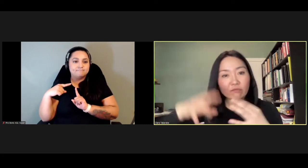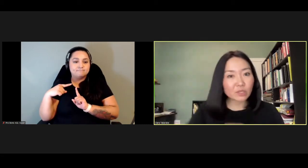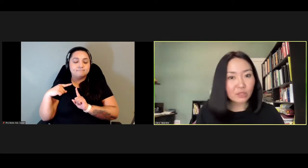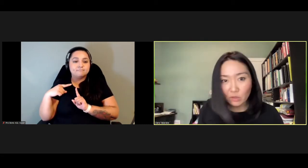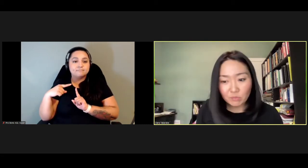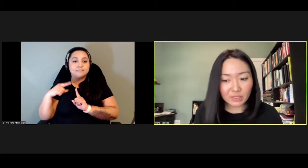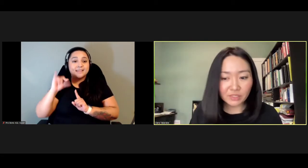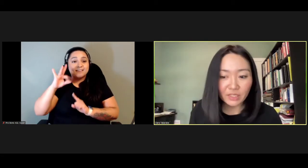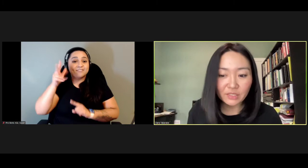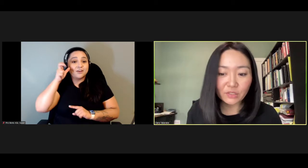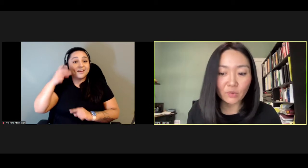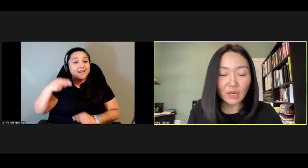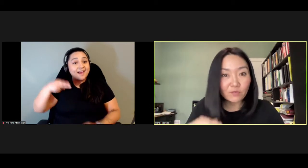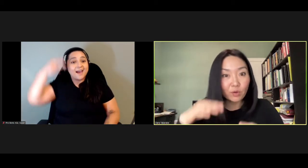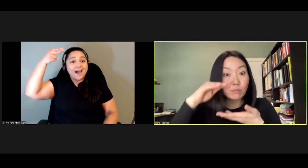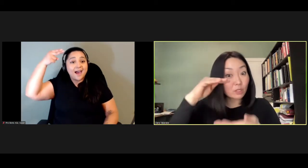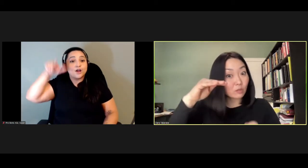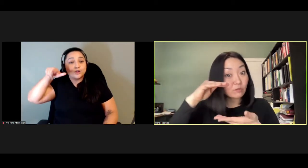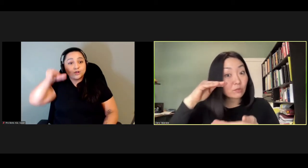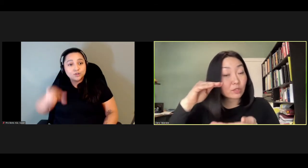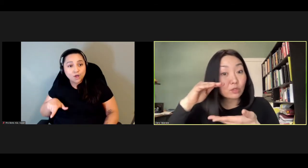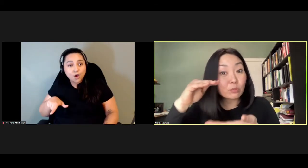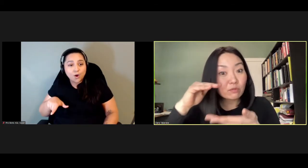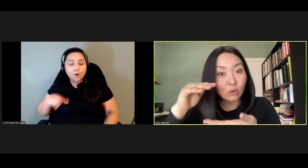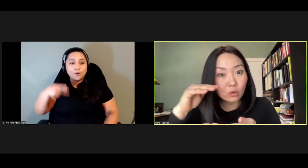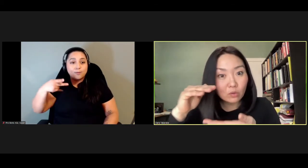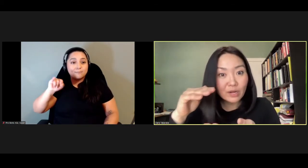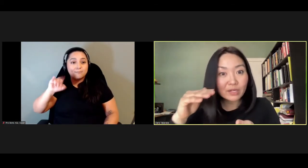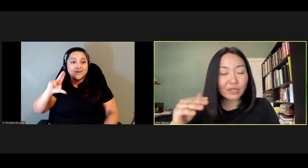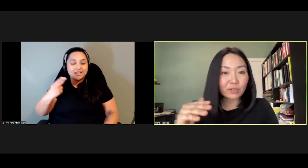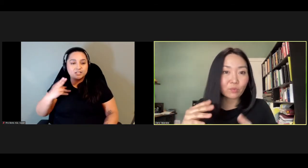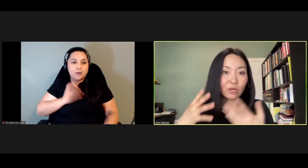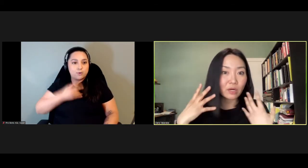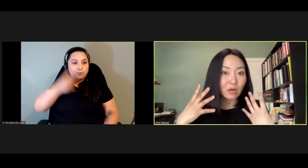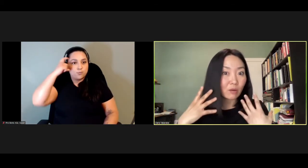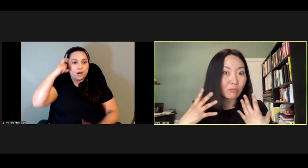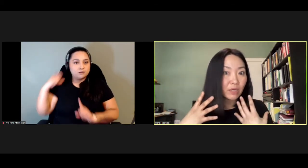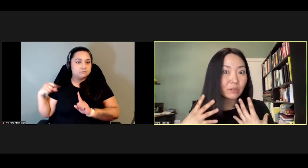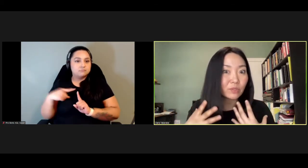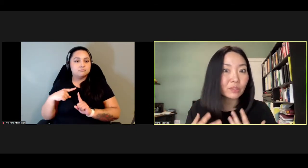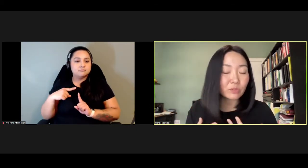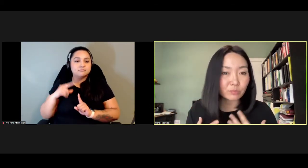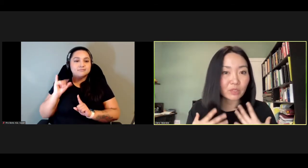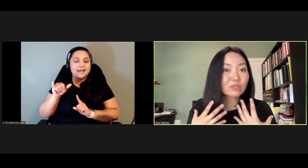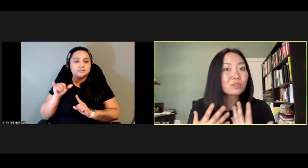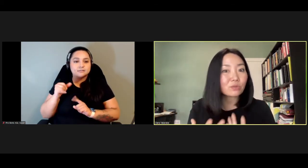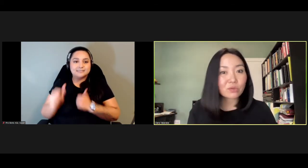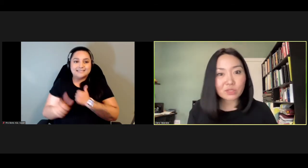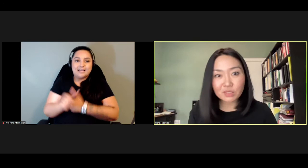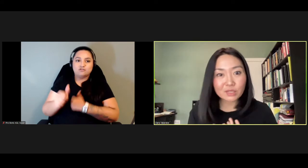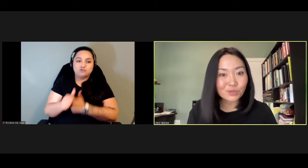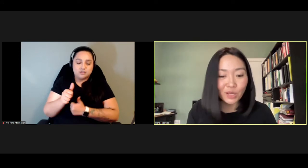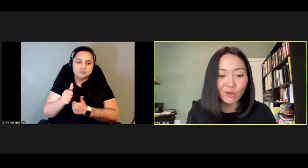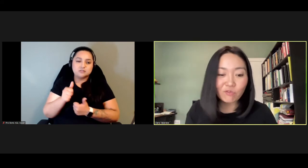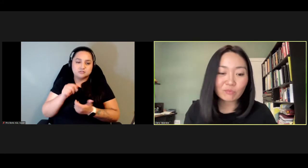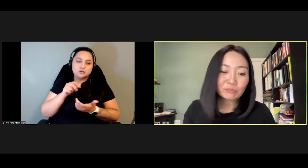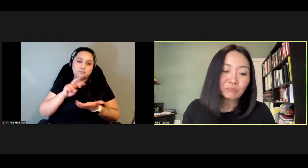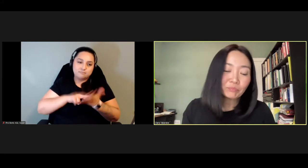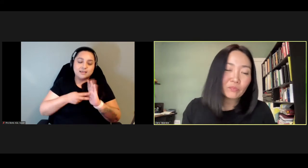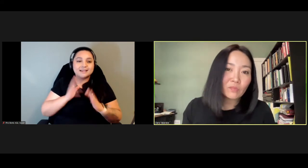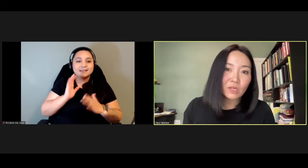pitches and very low pitches. So kind of a middle human vocal range is what our body really responds to as